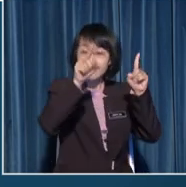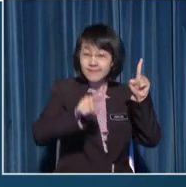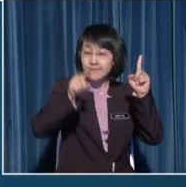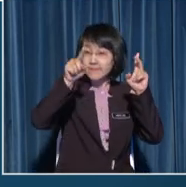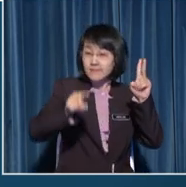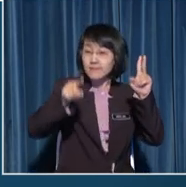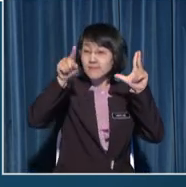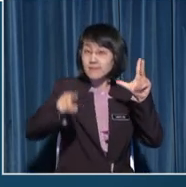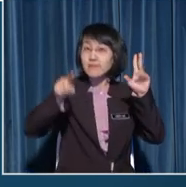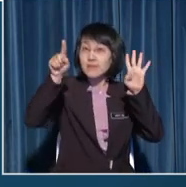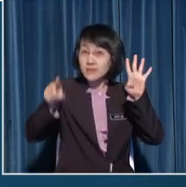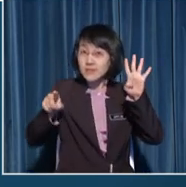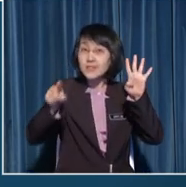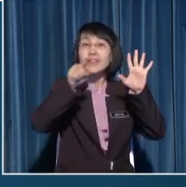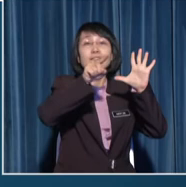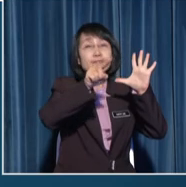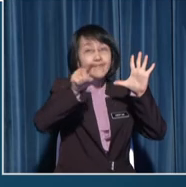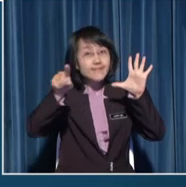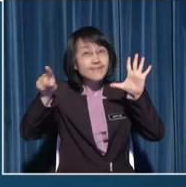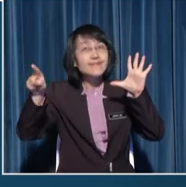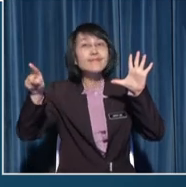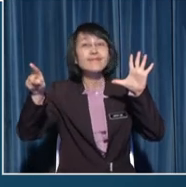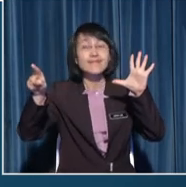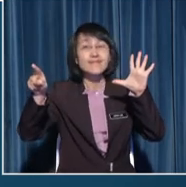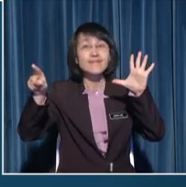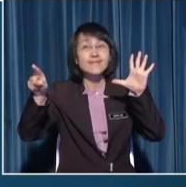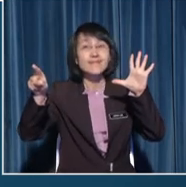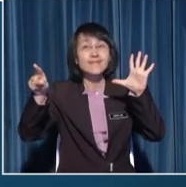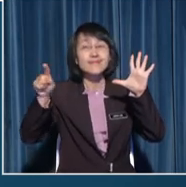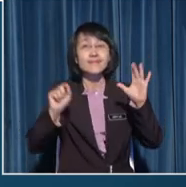a tally diagonally.